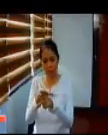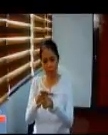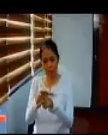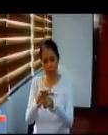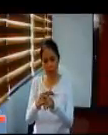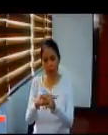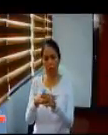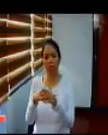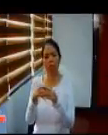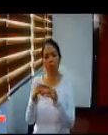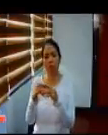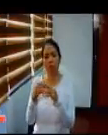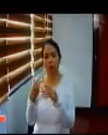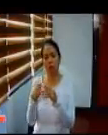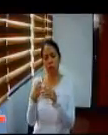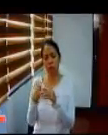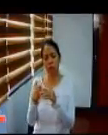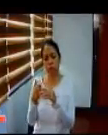Honors,